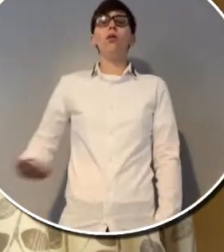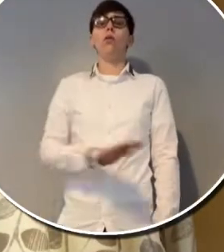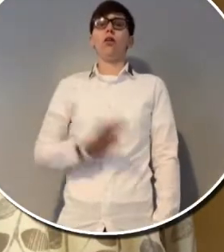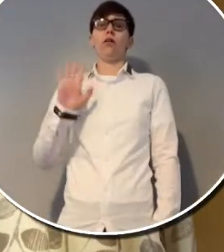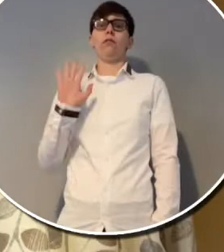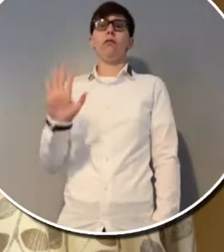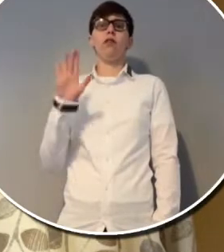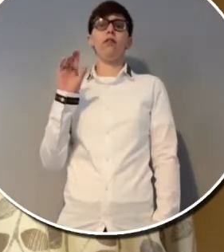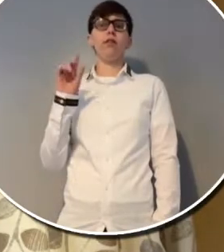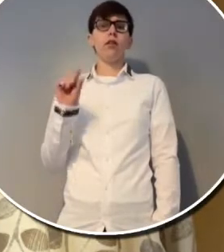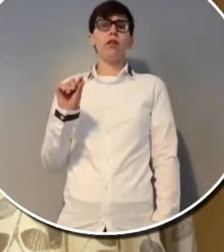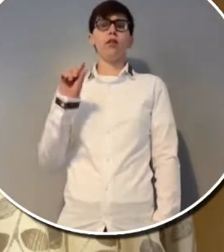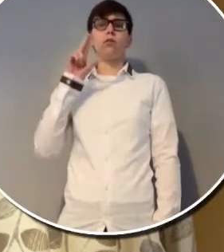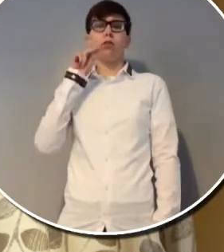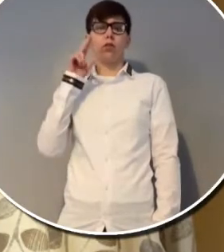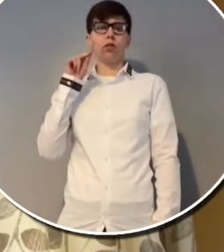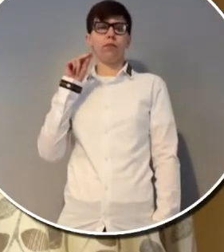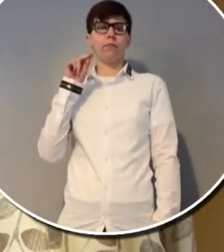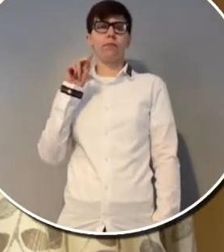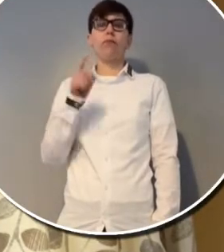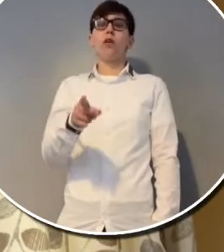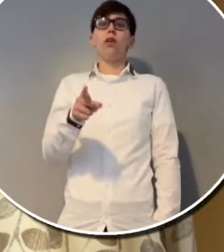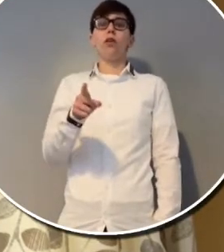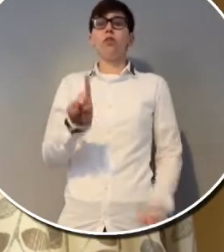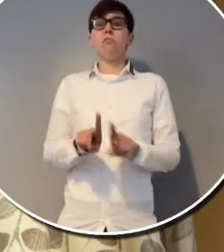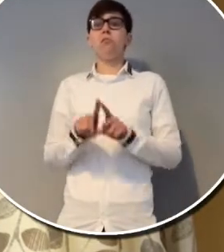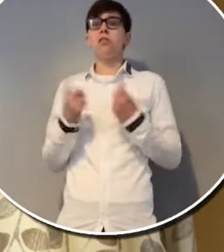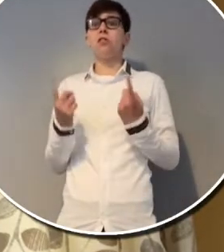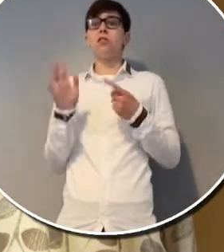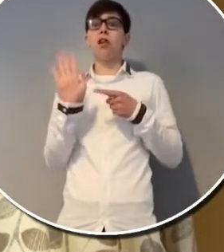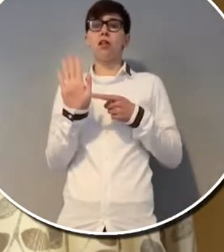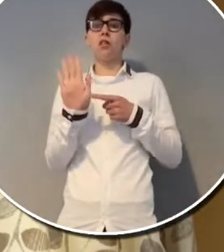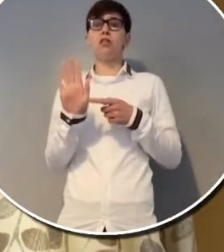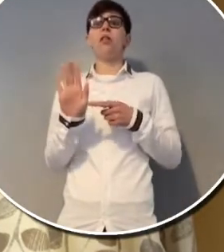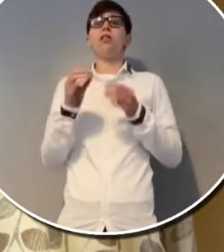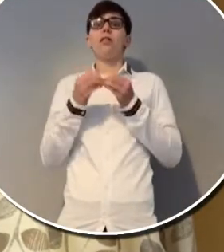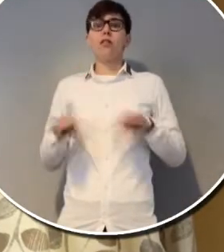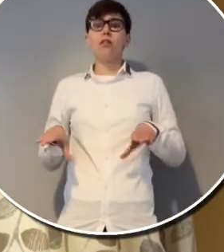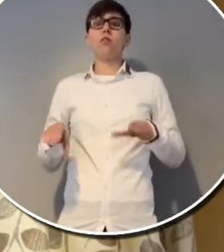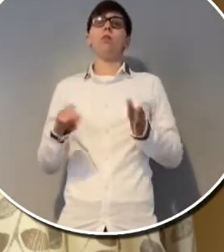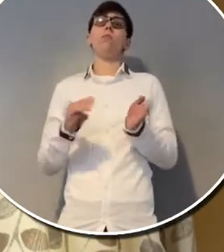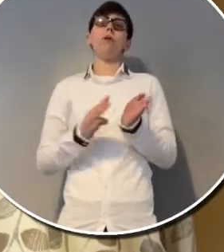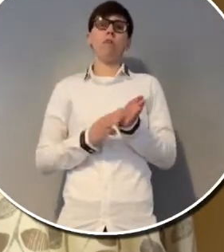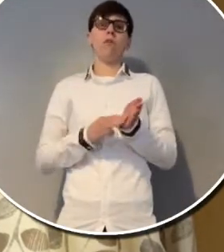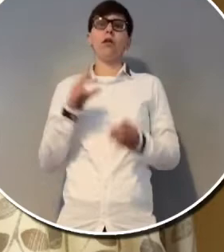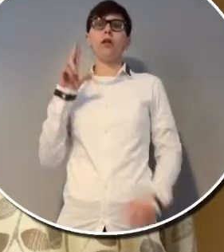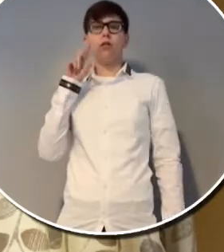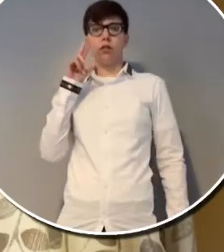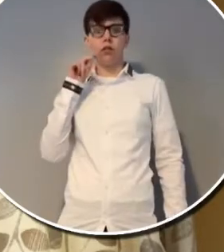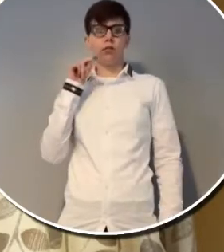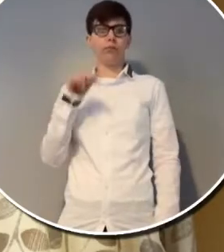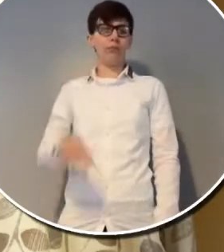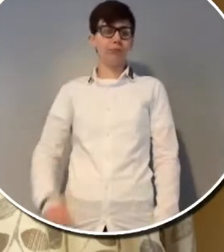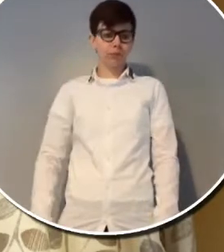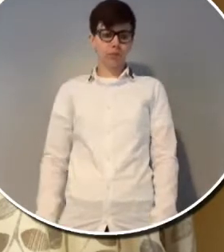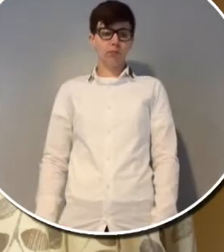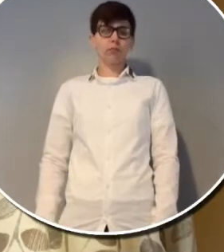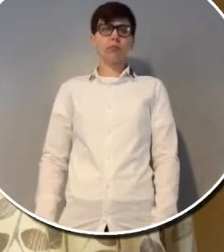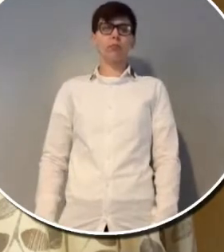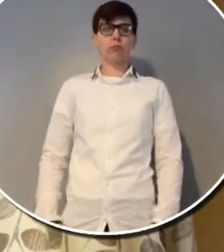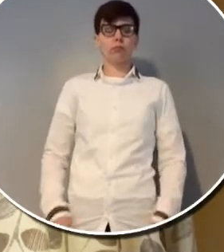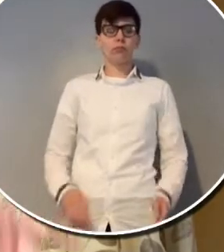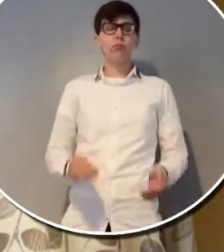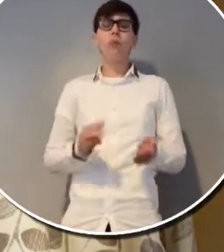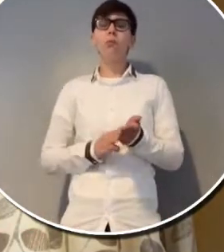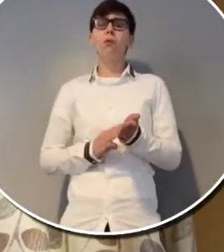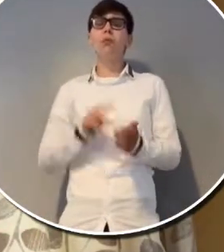go quack, quack, quack. Are we ready to sing 5 Little Ducks Went Swimming One Day? Okay. 5 little ducks went